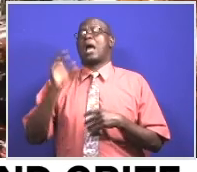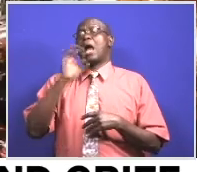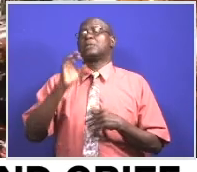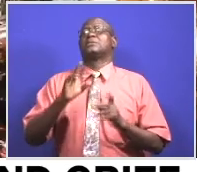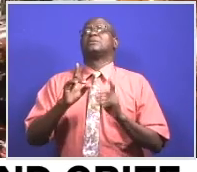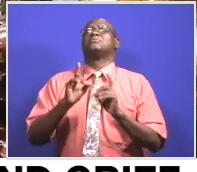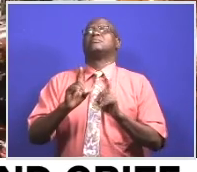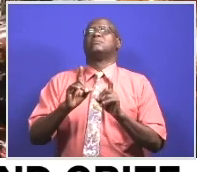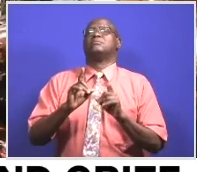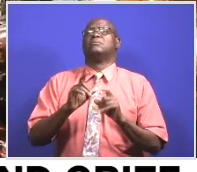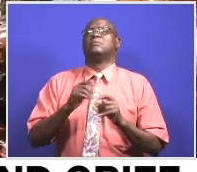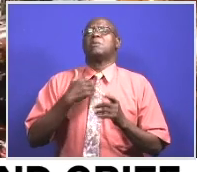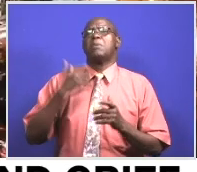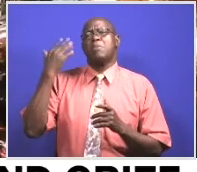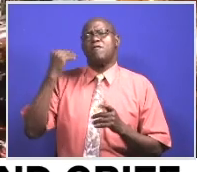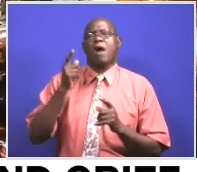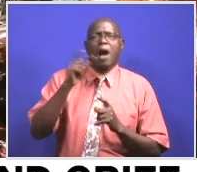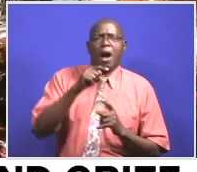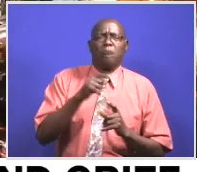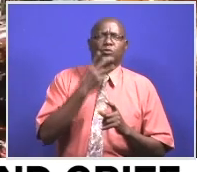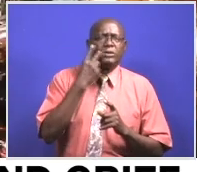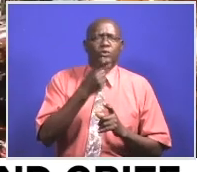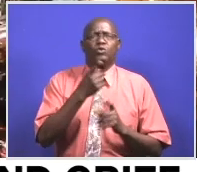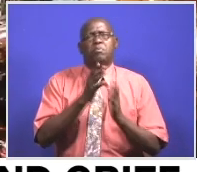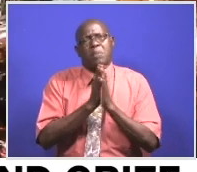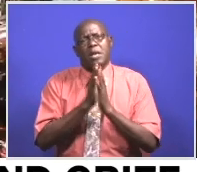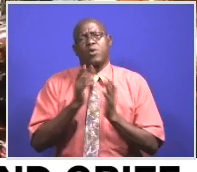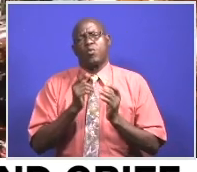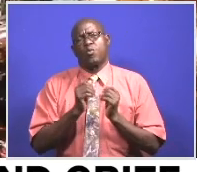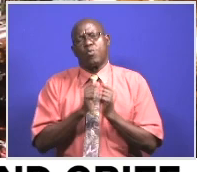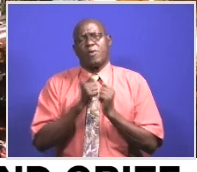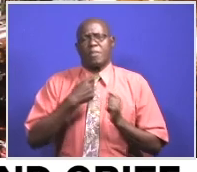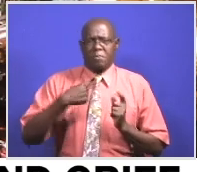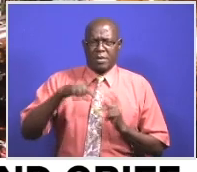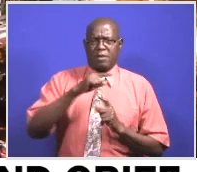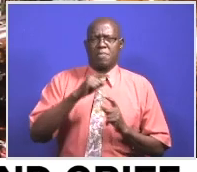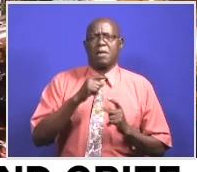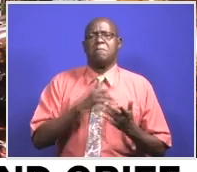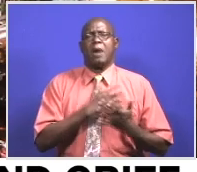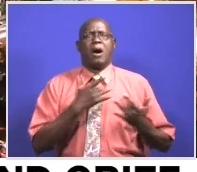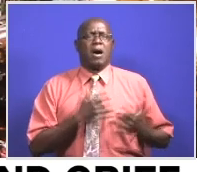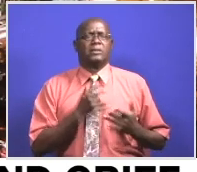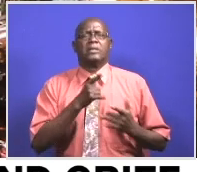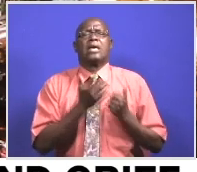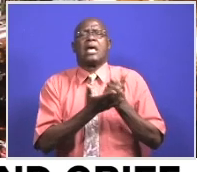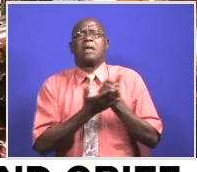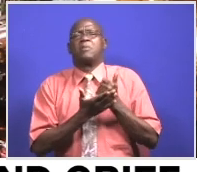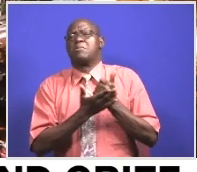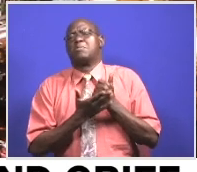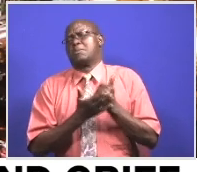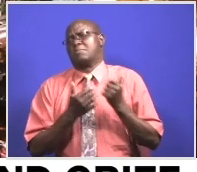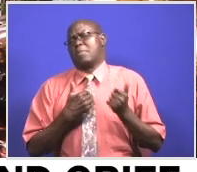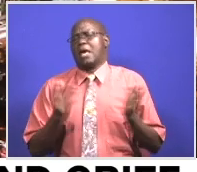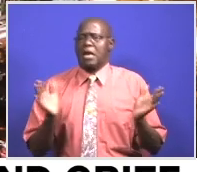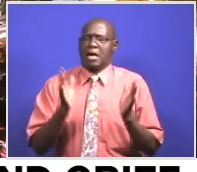you, pray with me. I tell you how I'm feeling in my heart. You know, that used to help me. It used to encourage me.